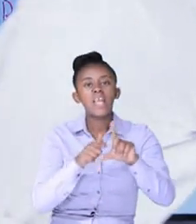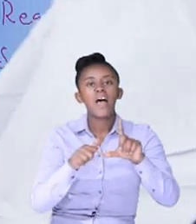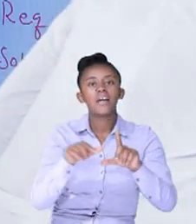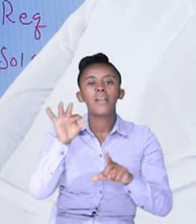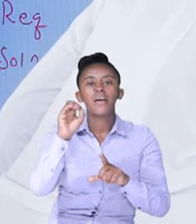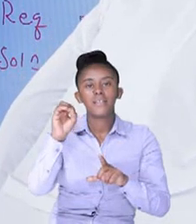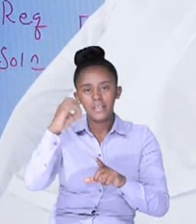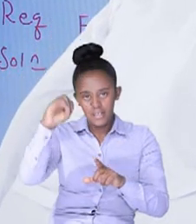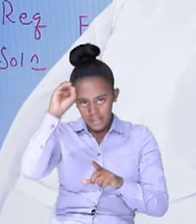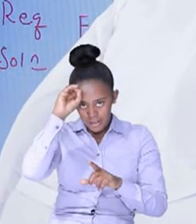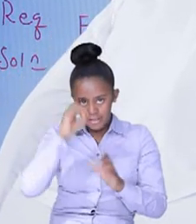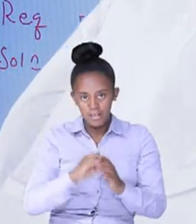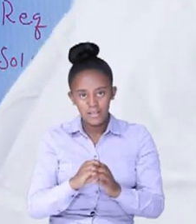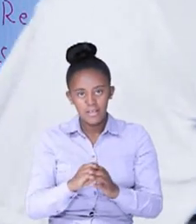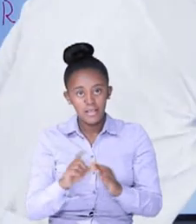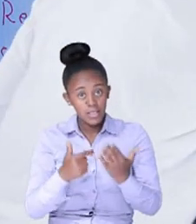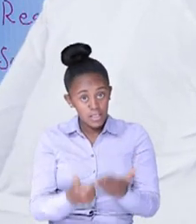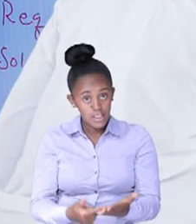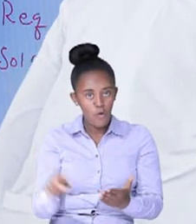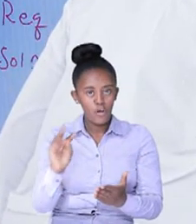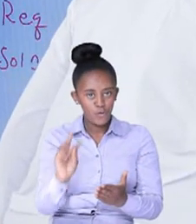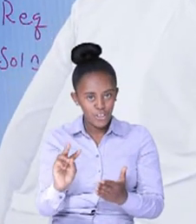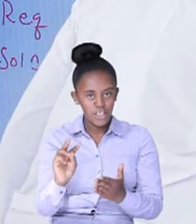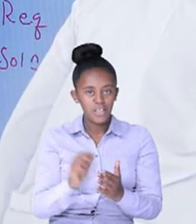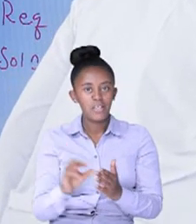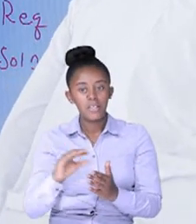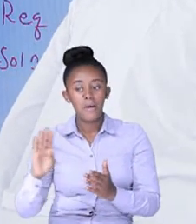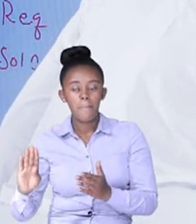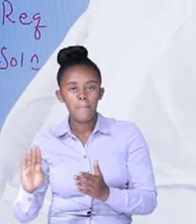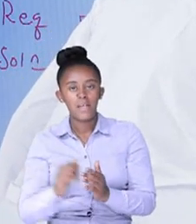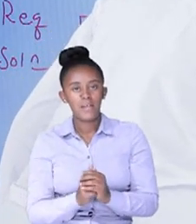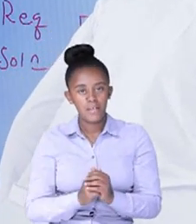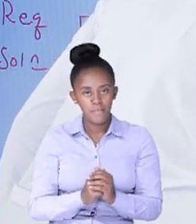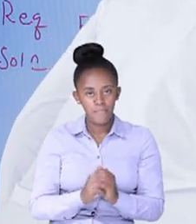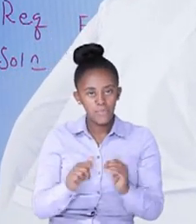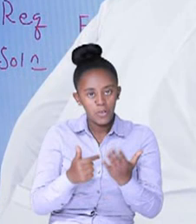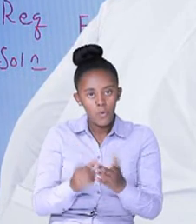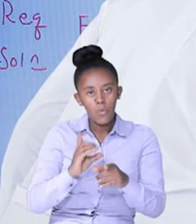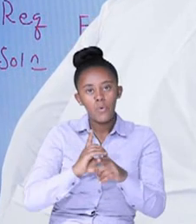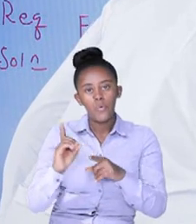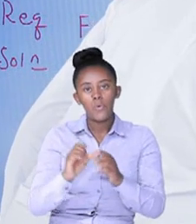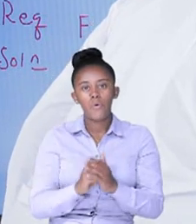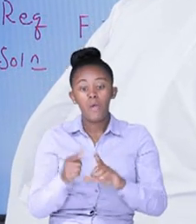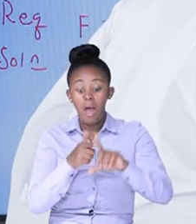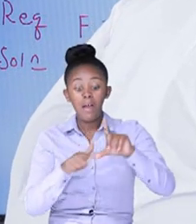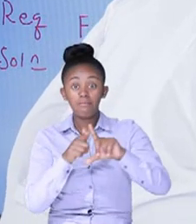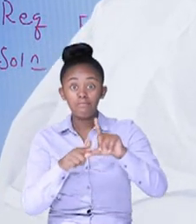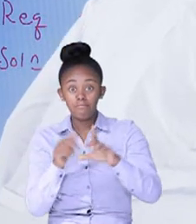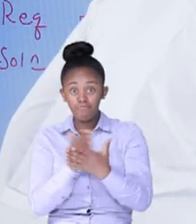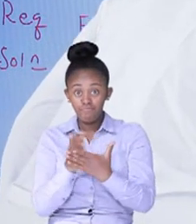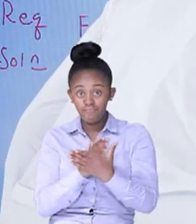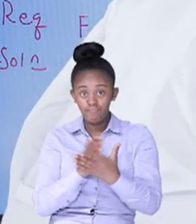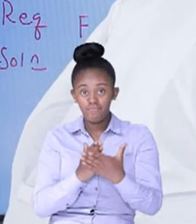because this is the velocity V and this is the magnetic field B. So the angle between the magnetic field and the force